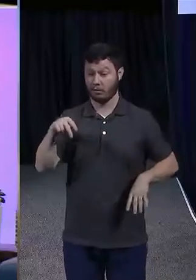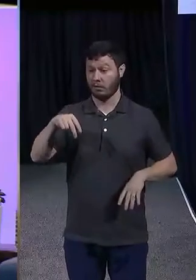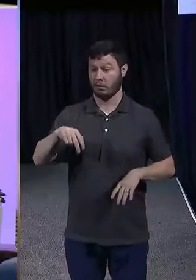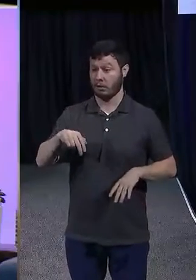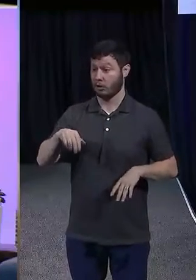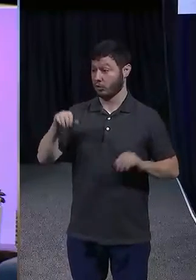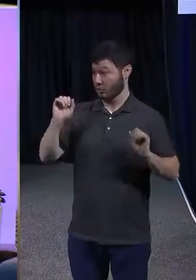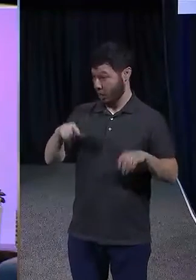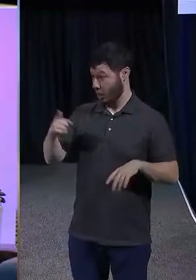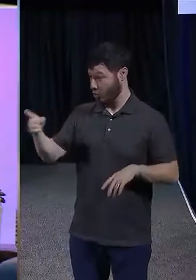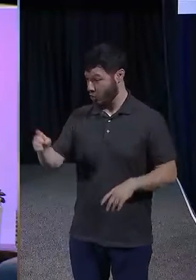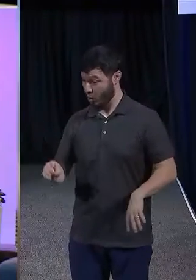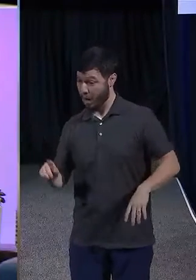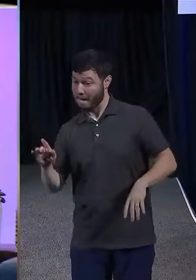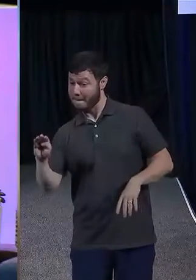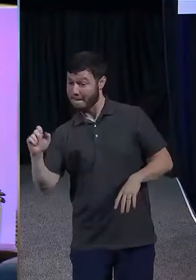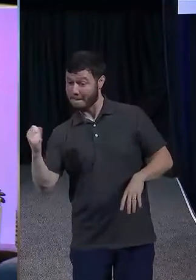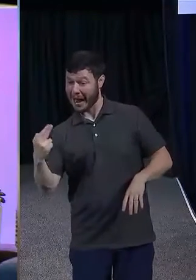you mash too?"